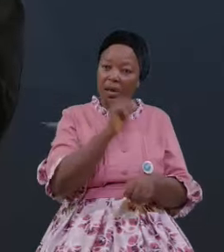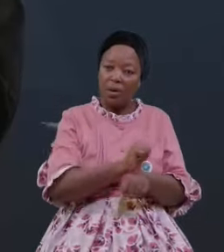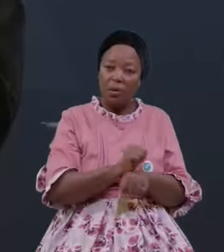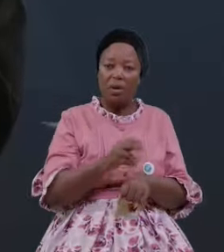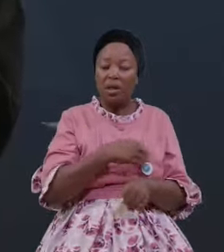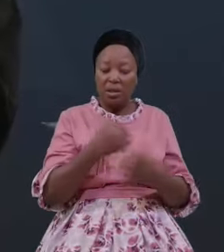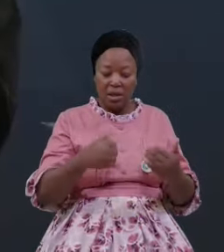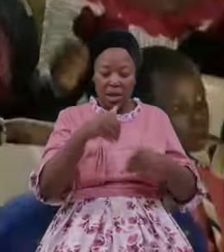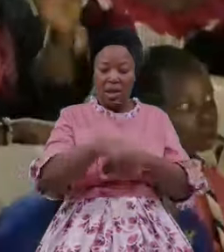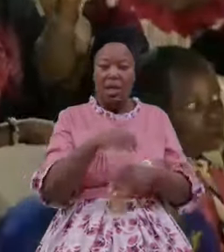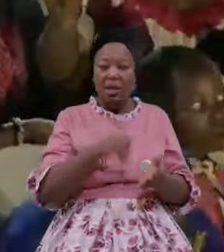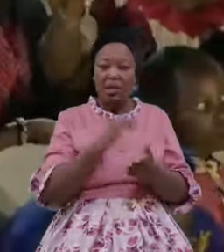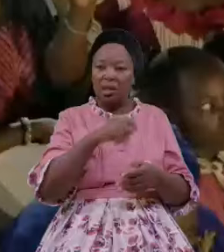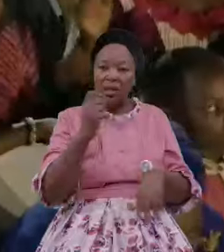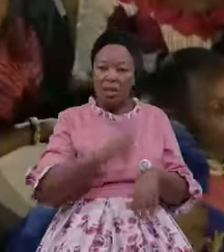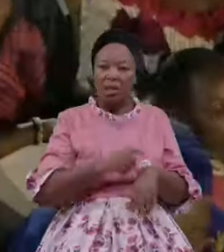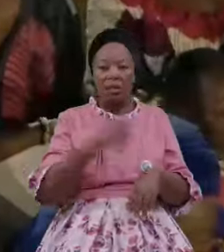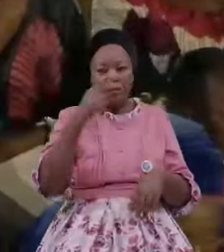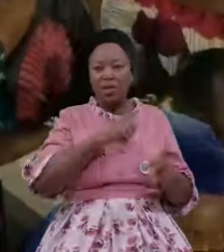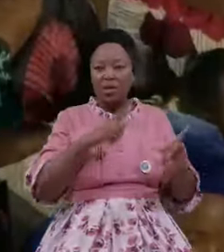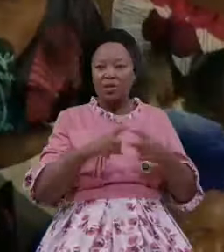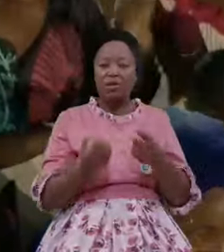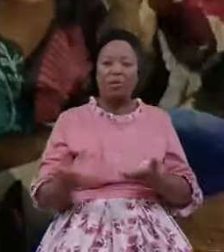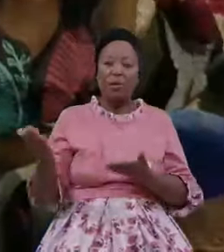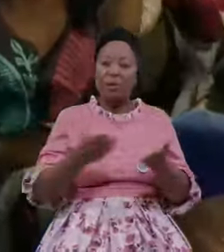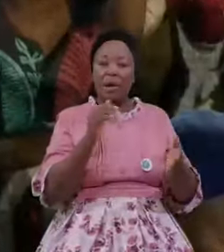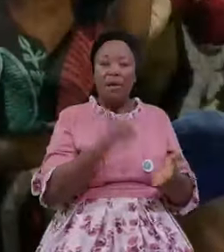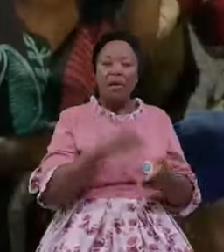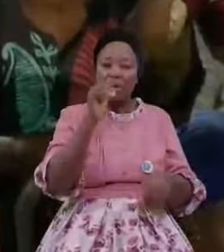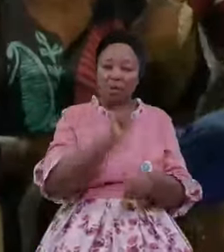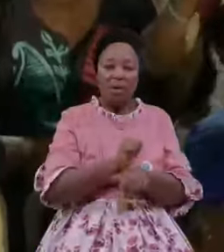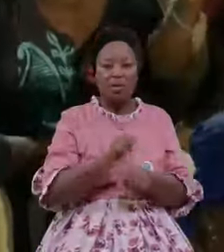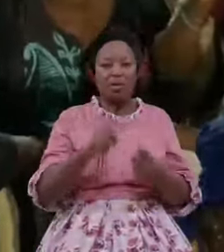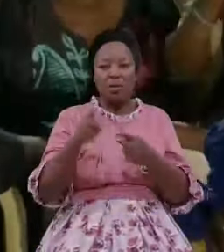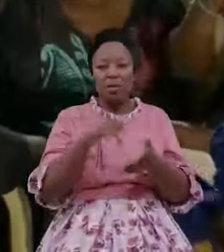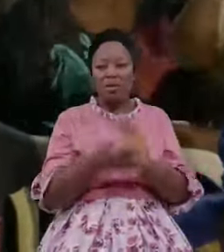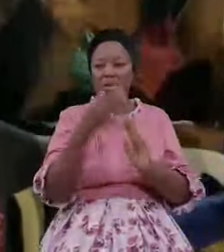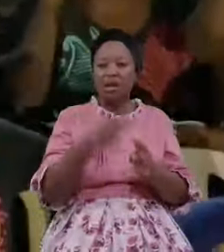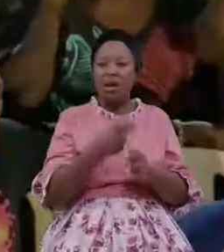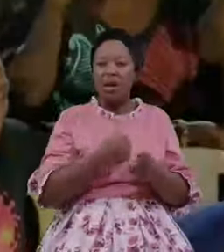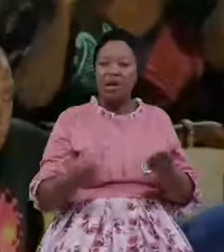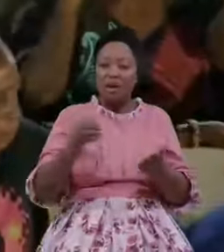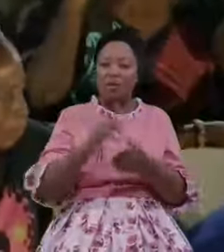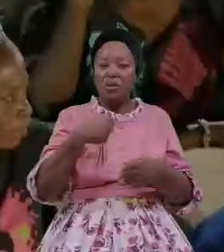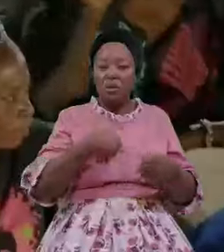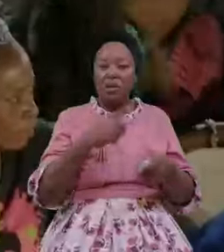night. He recommission you. He recommission me.